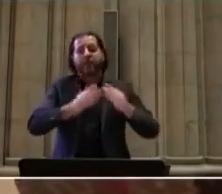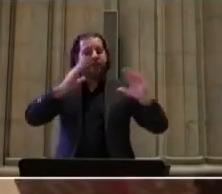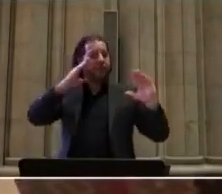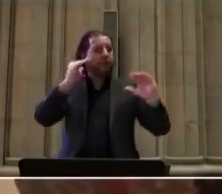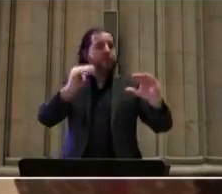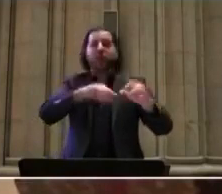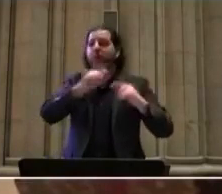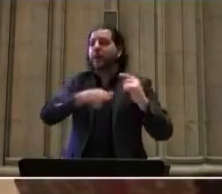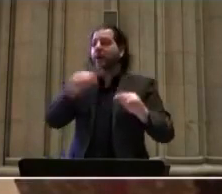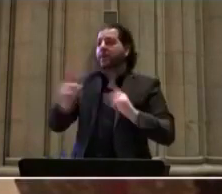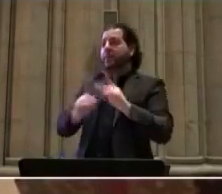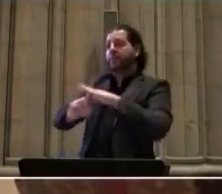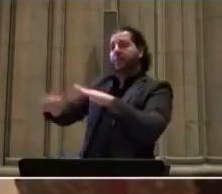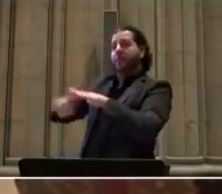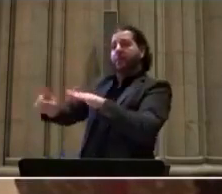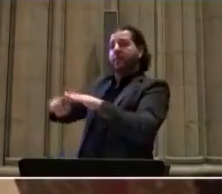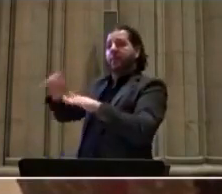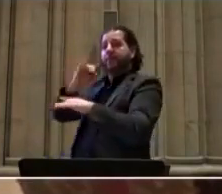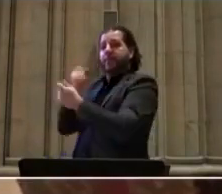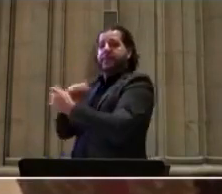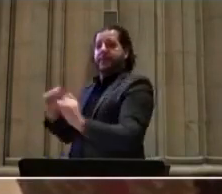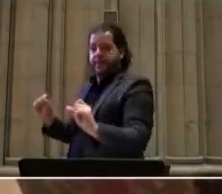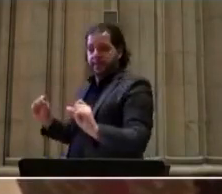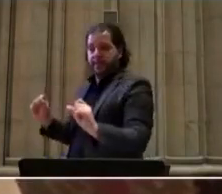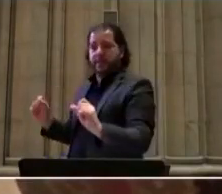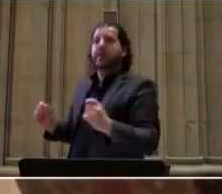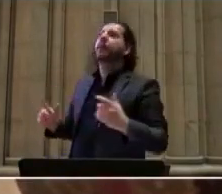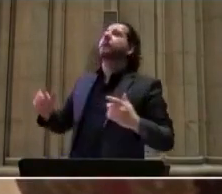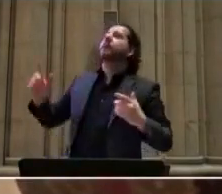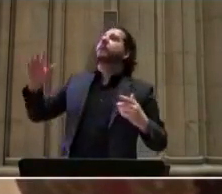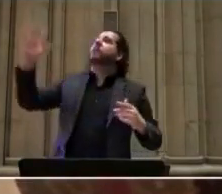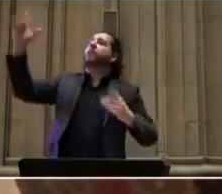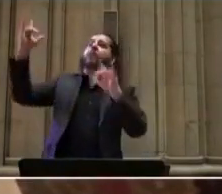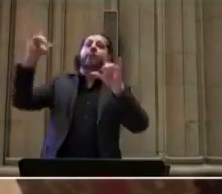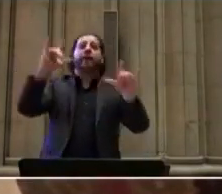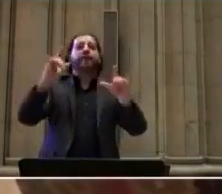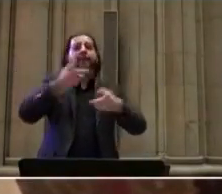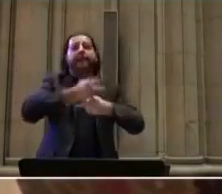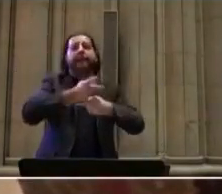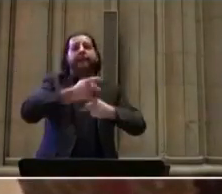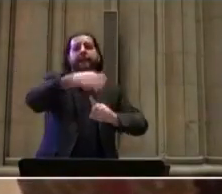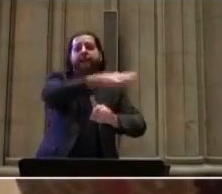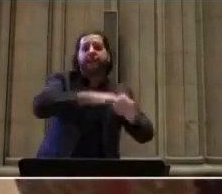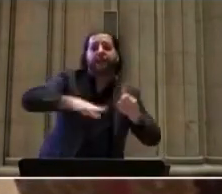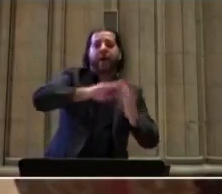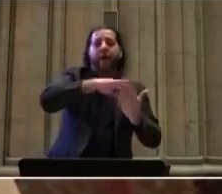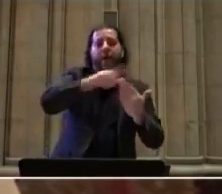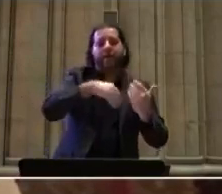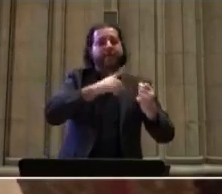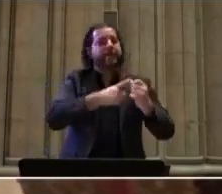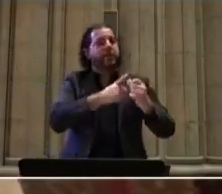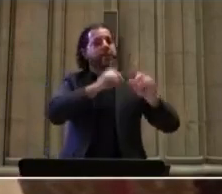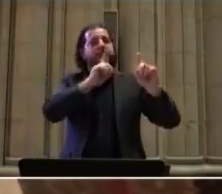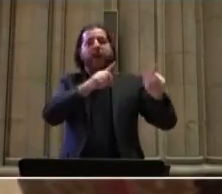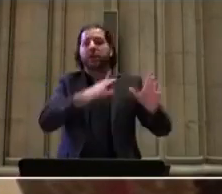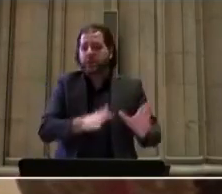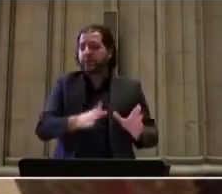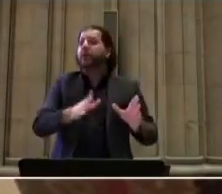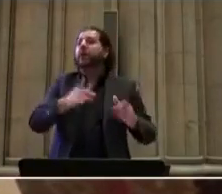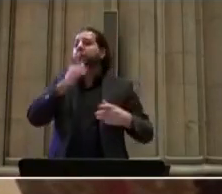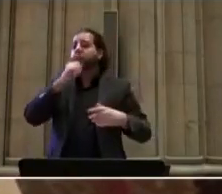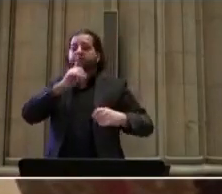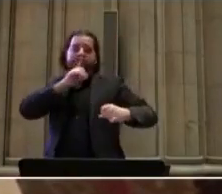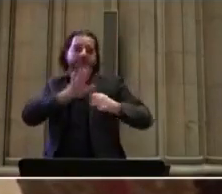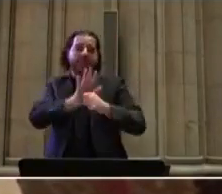when others flee to safety. Surround with your loving care all first responders who devote